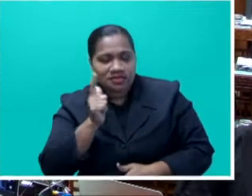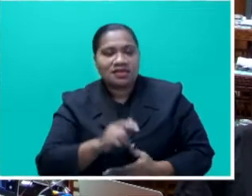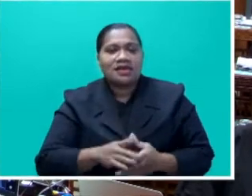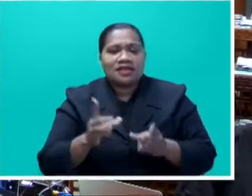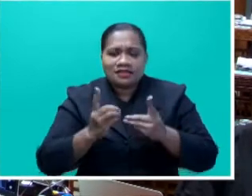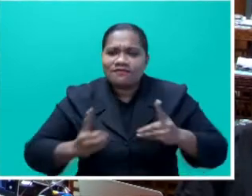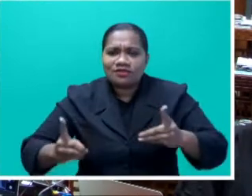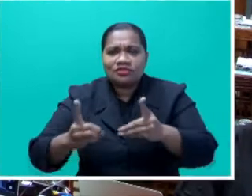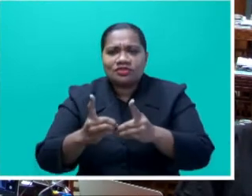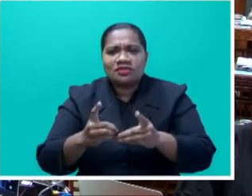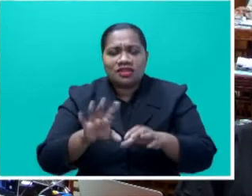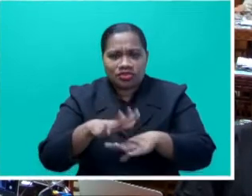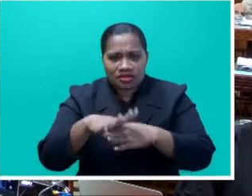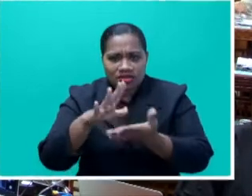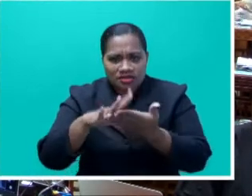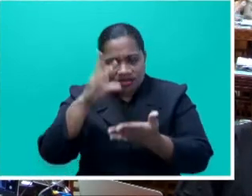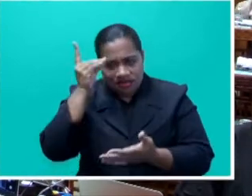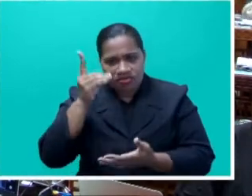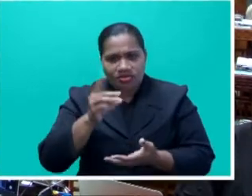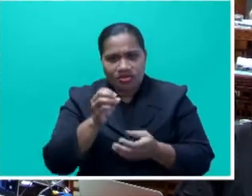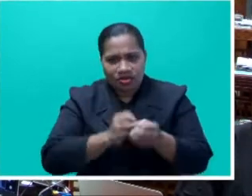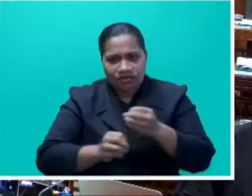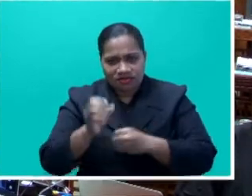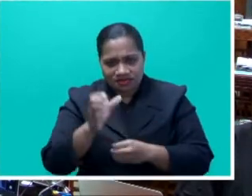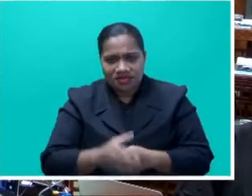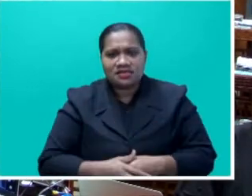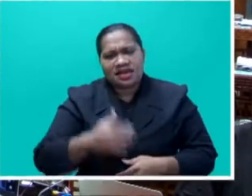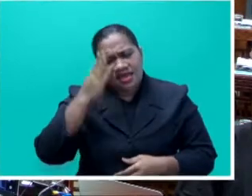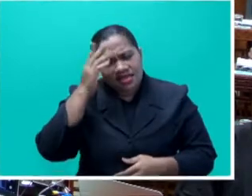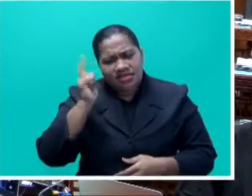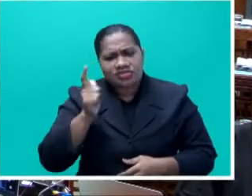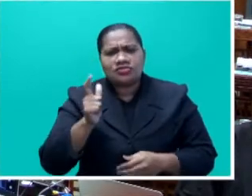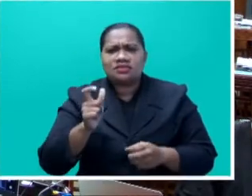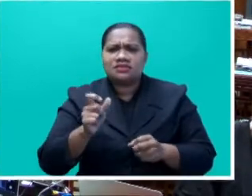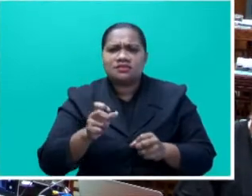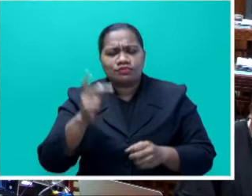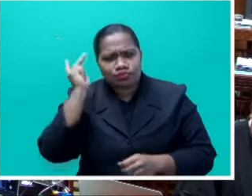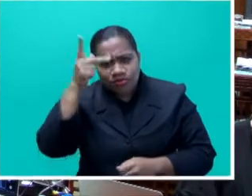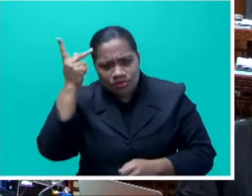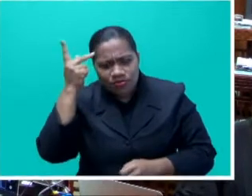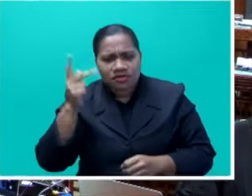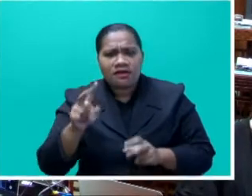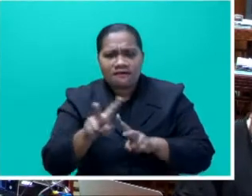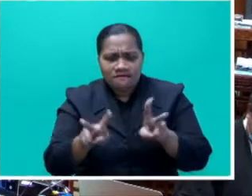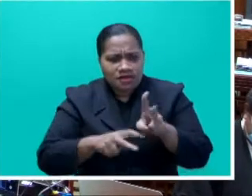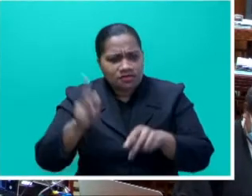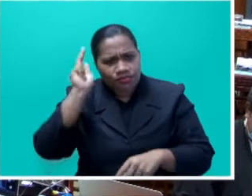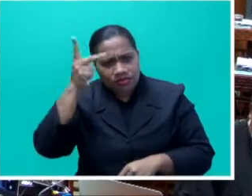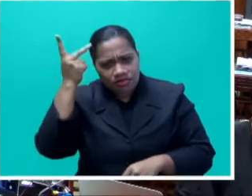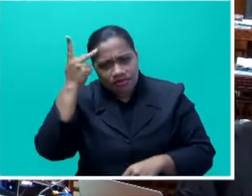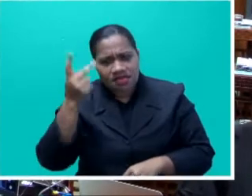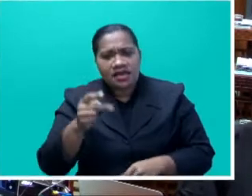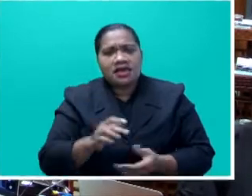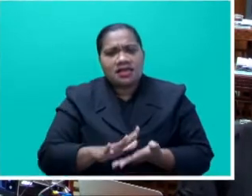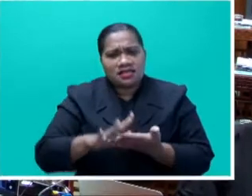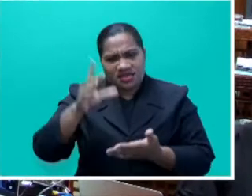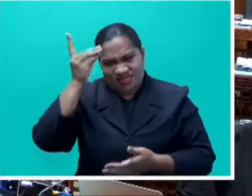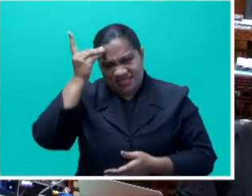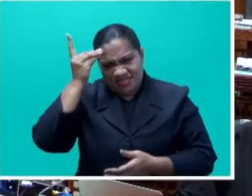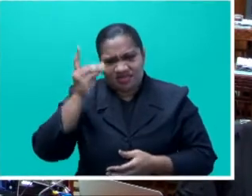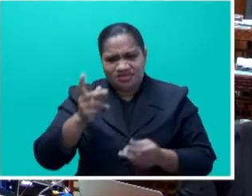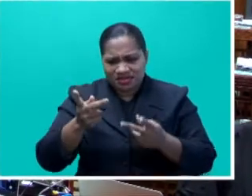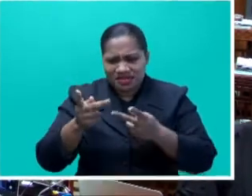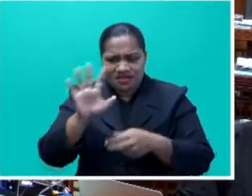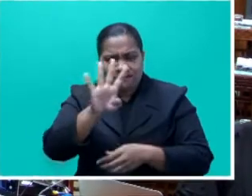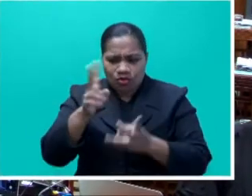officers, school counselors, head teachers, principals, vice principals, and the Ministry of Education officials from the 4th Division. A previous